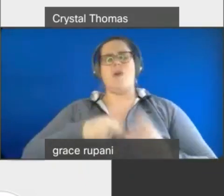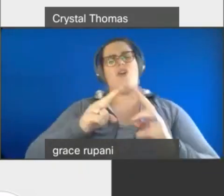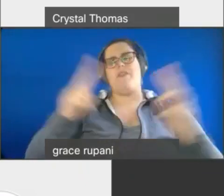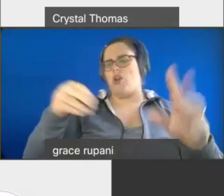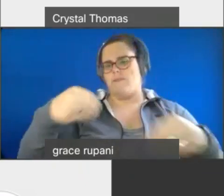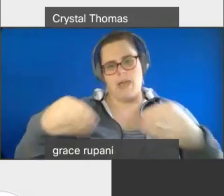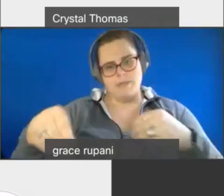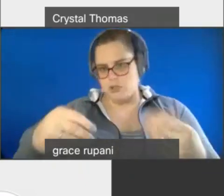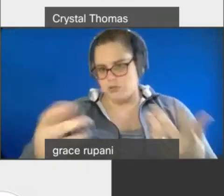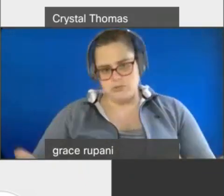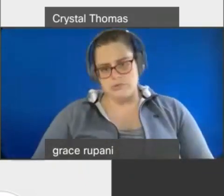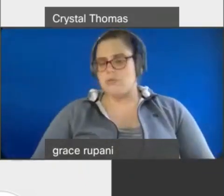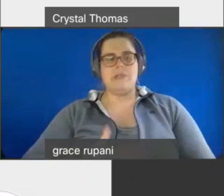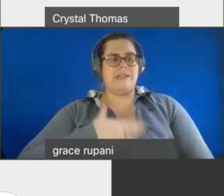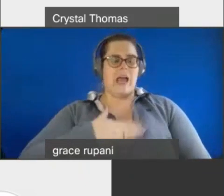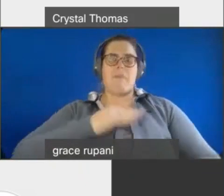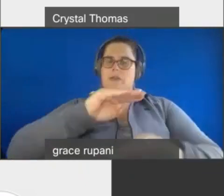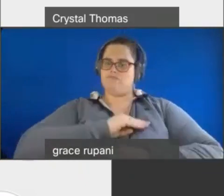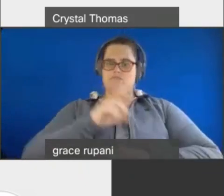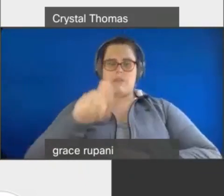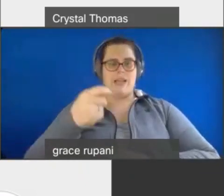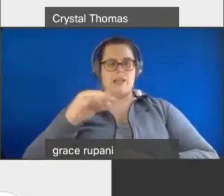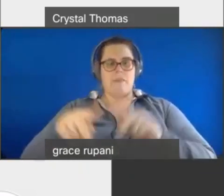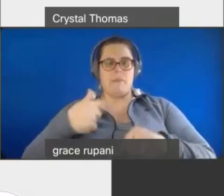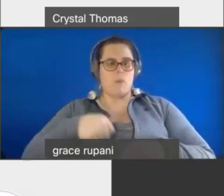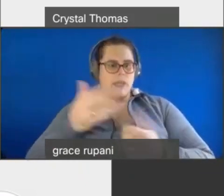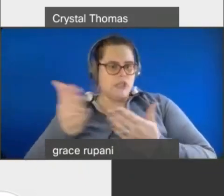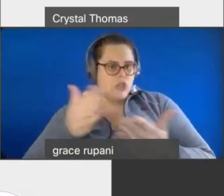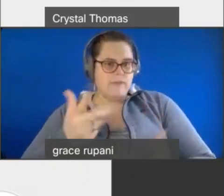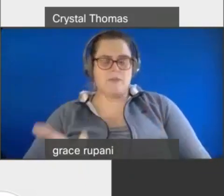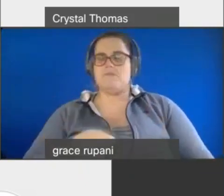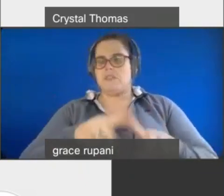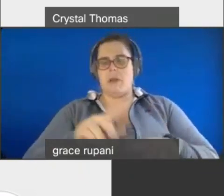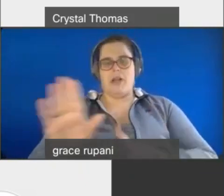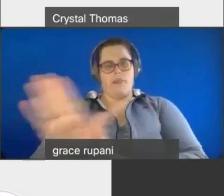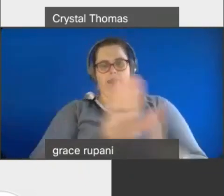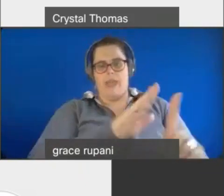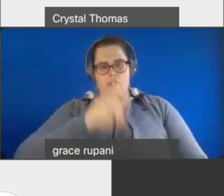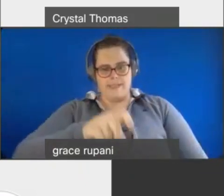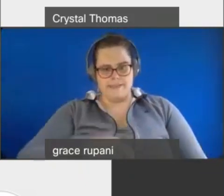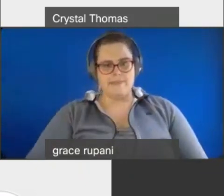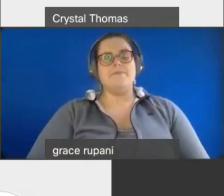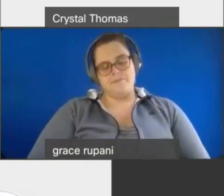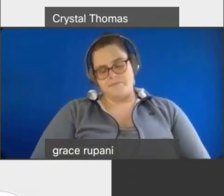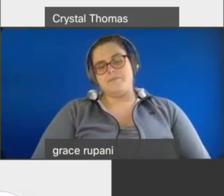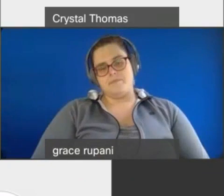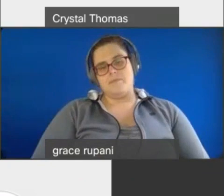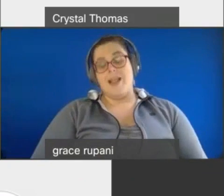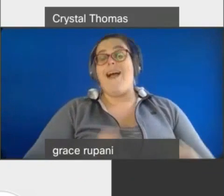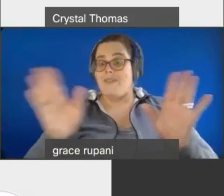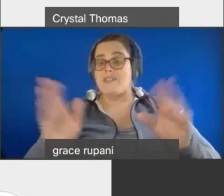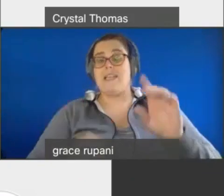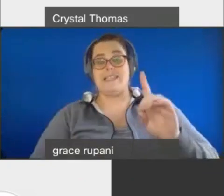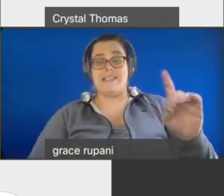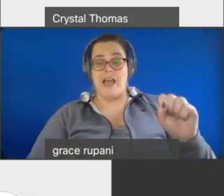of people we serve where they are. We have gotten referrals from both, well, obviously DDS service